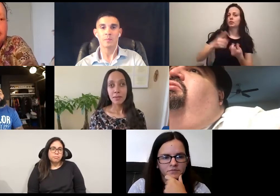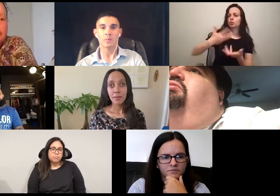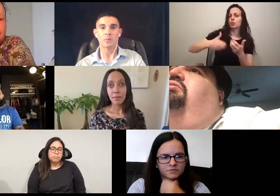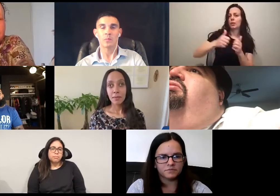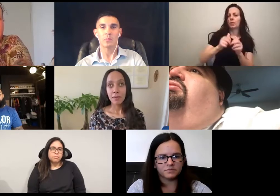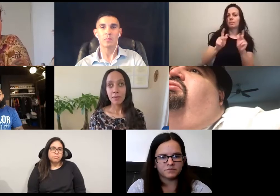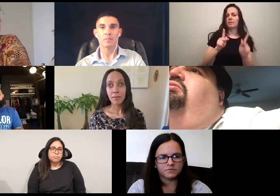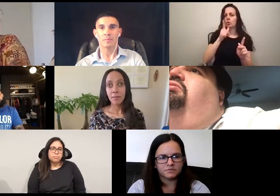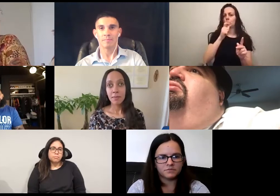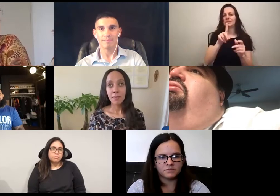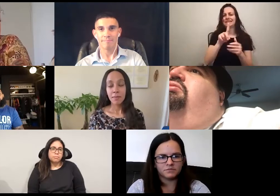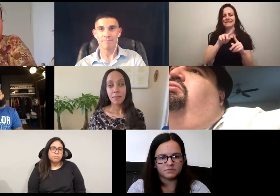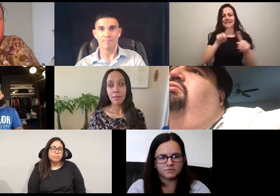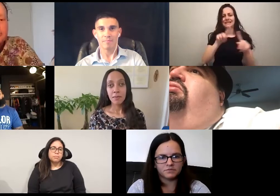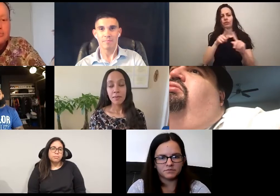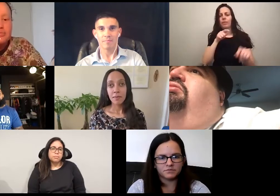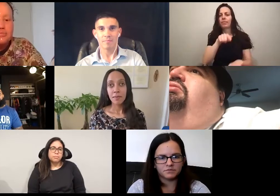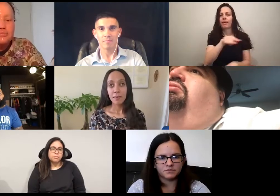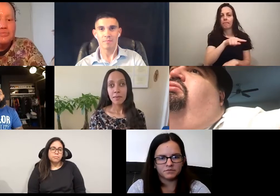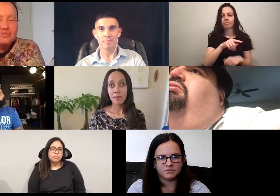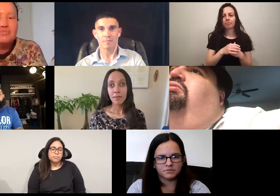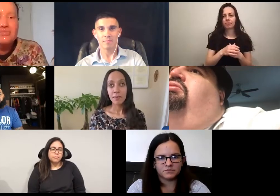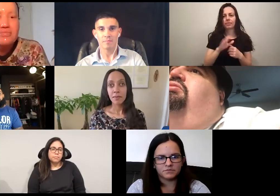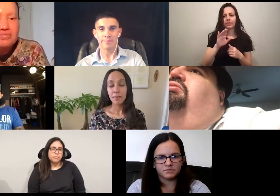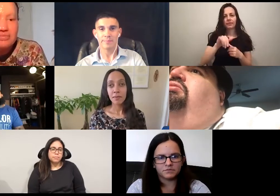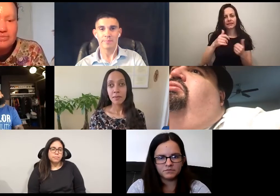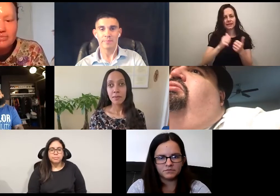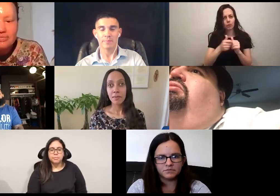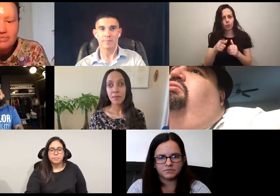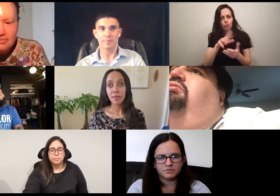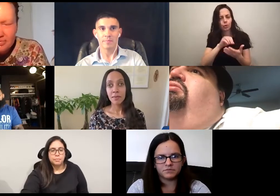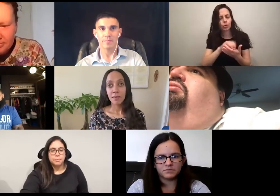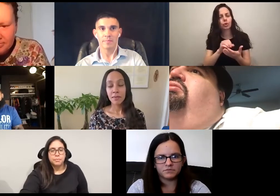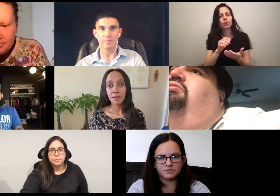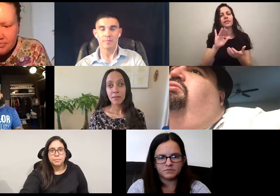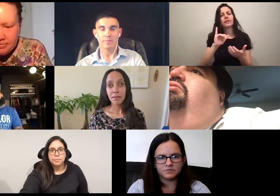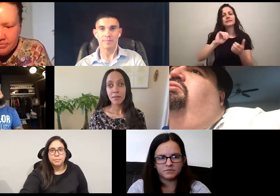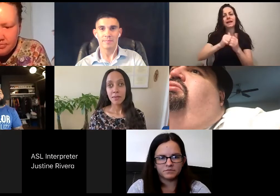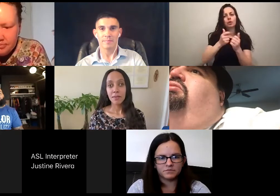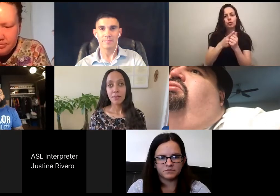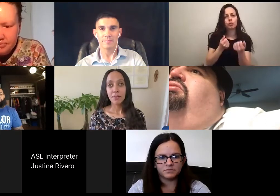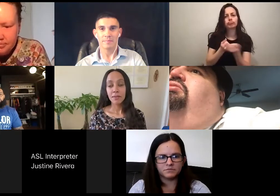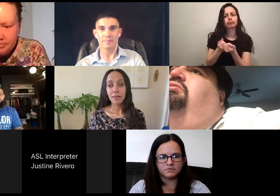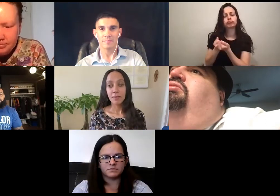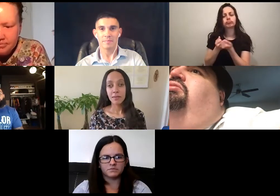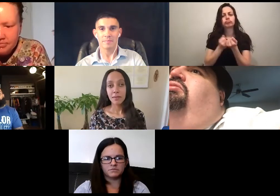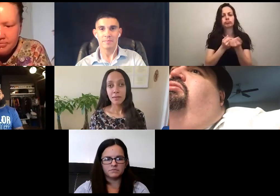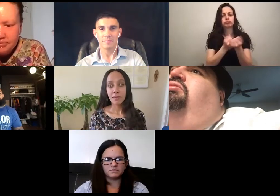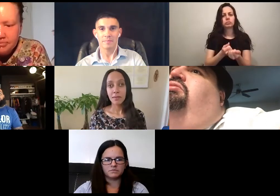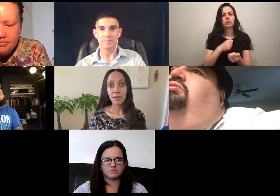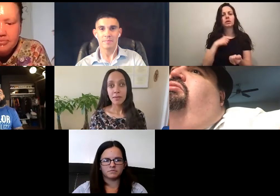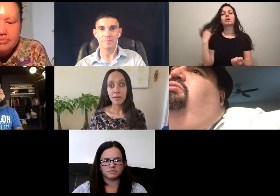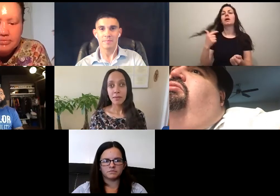think that that's how you learn. That's how you can be a voice. I mean, again, I'm facing it in multiple ways just because of